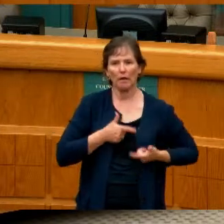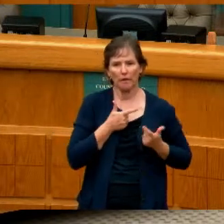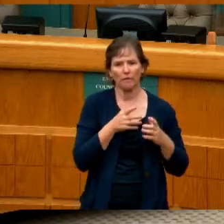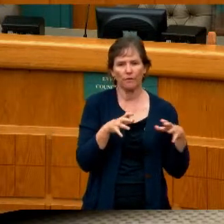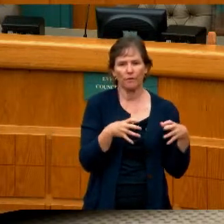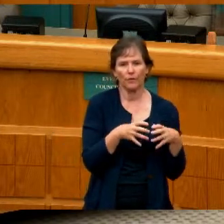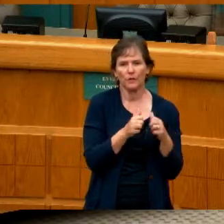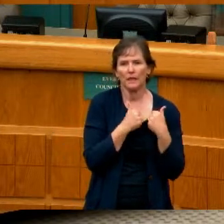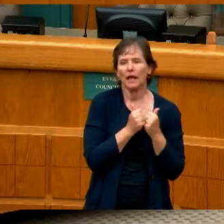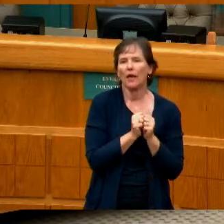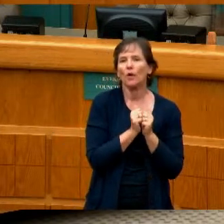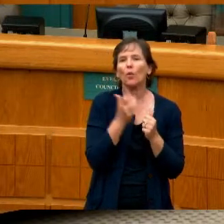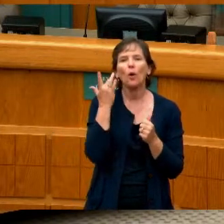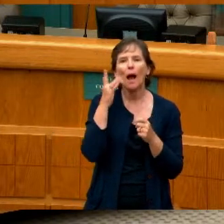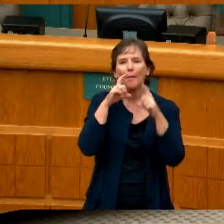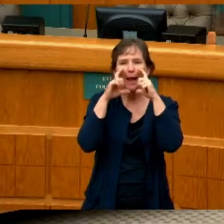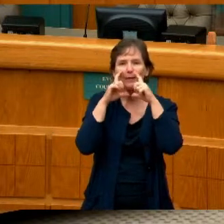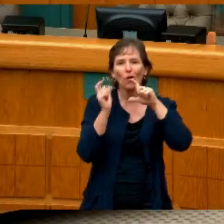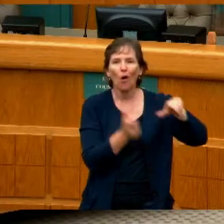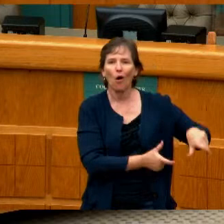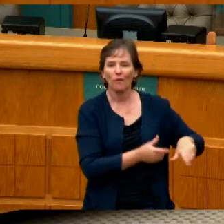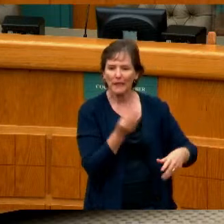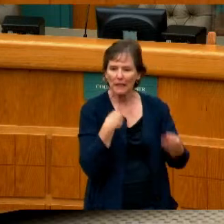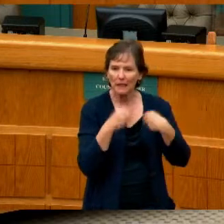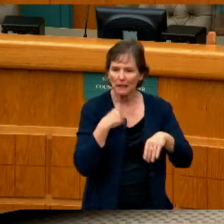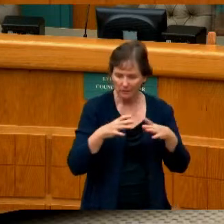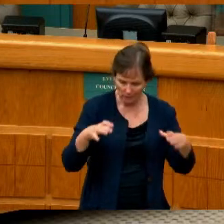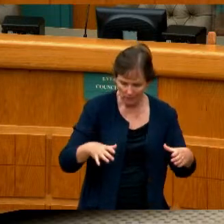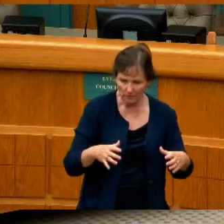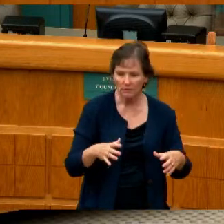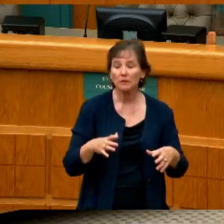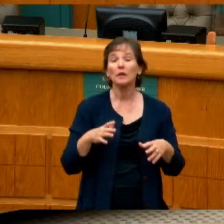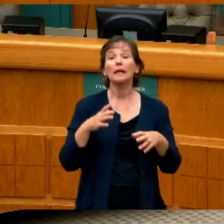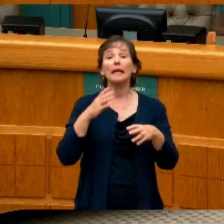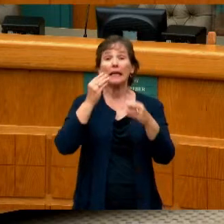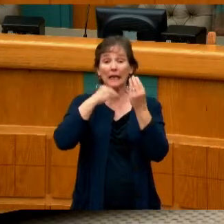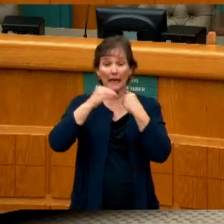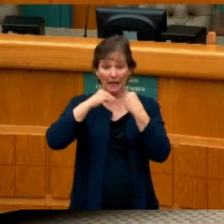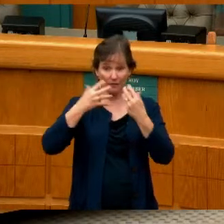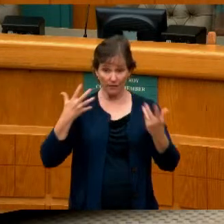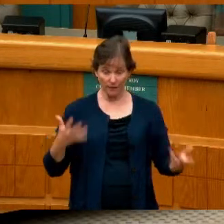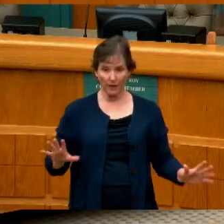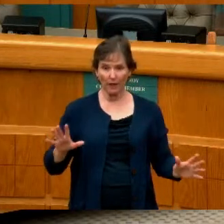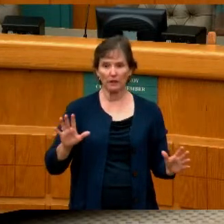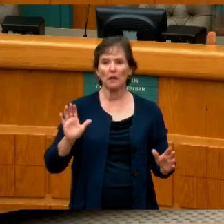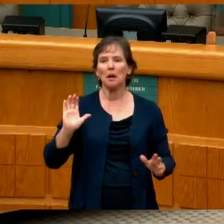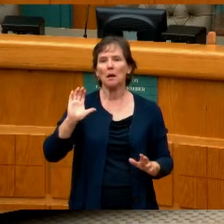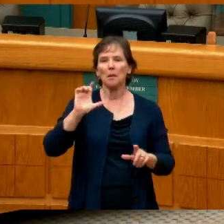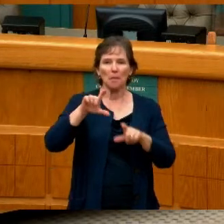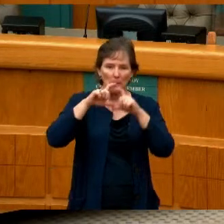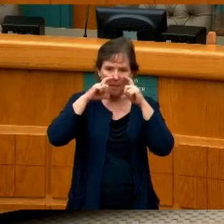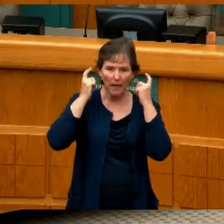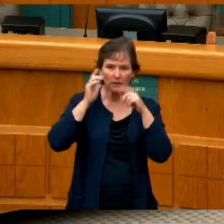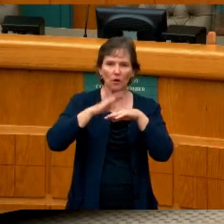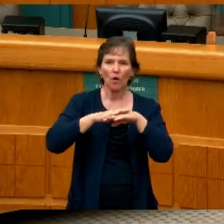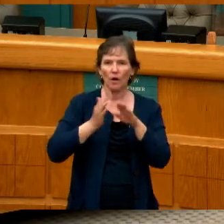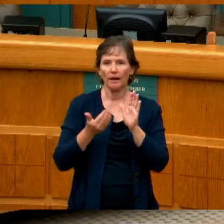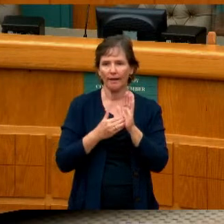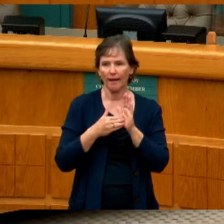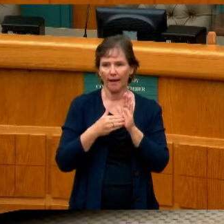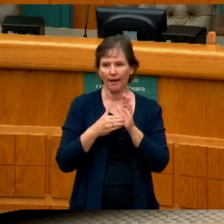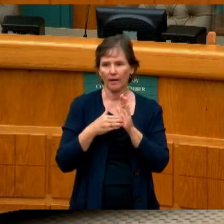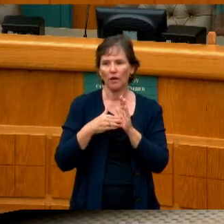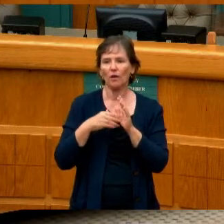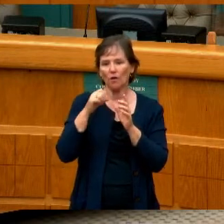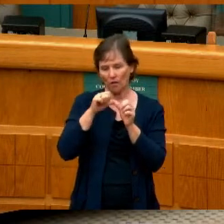household. Everyone will be taking off their masks to eat, so make sure you keep them separate. When you finished eating, everyone should